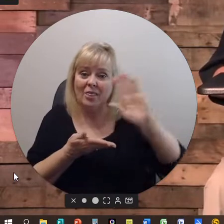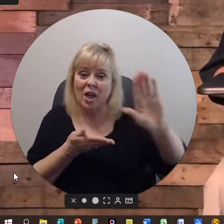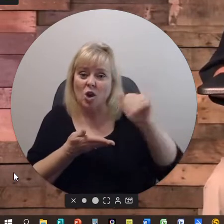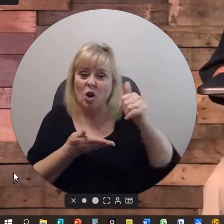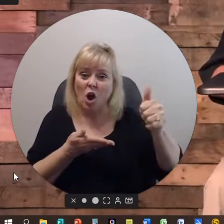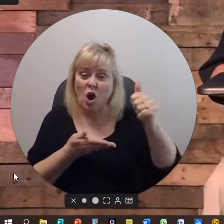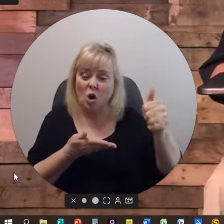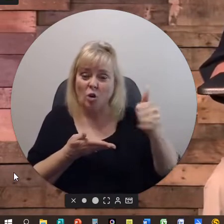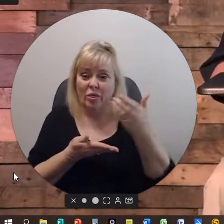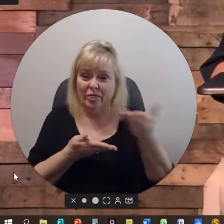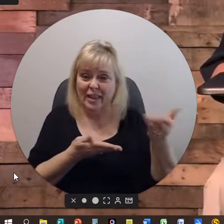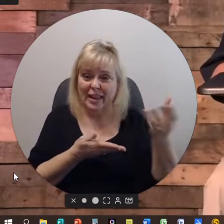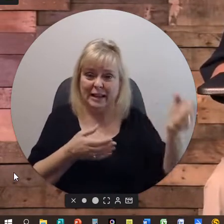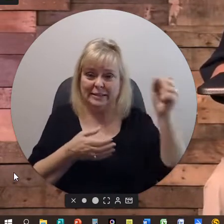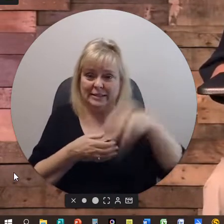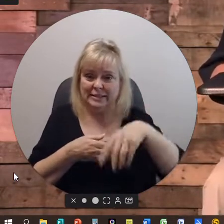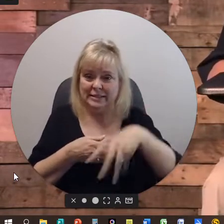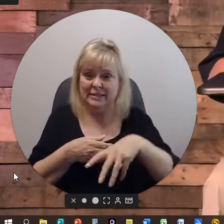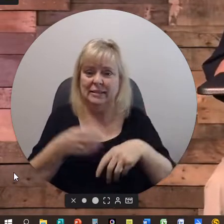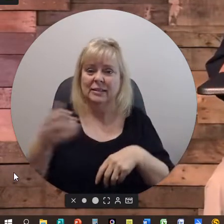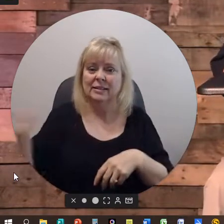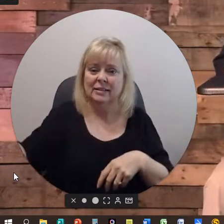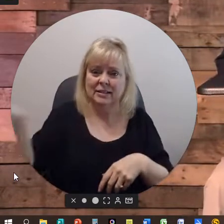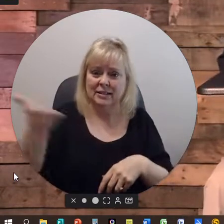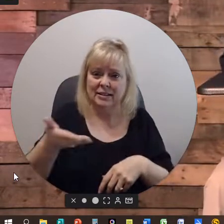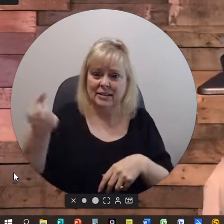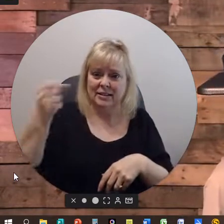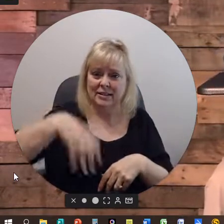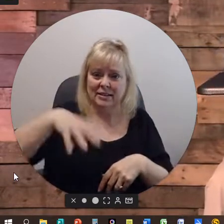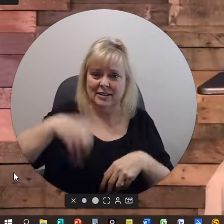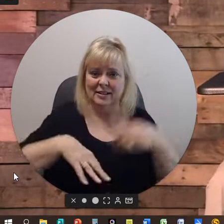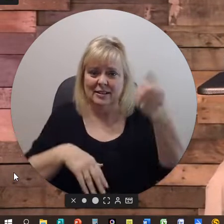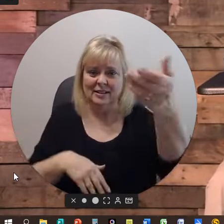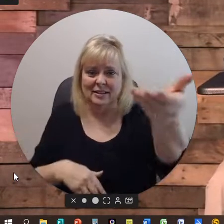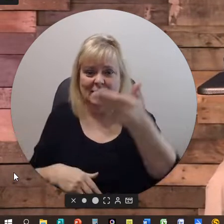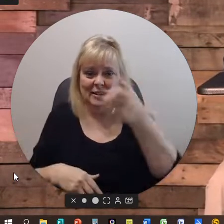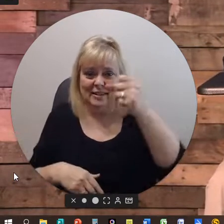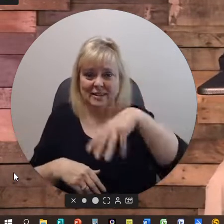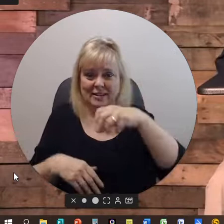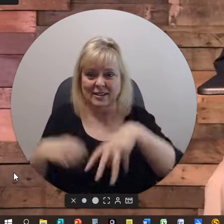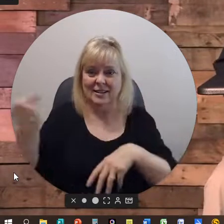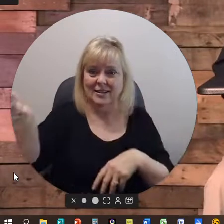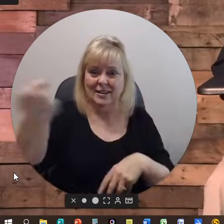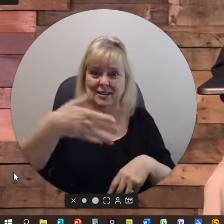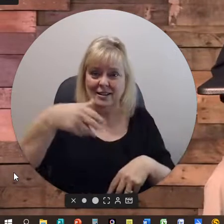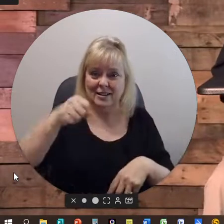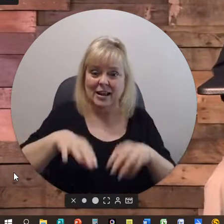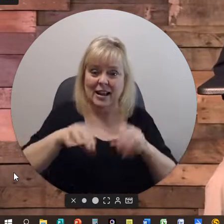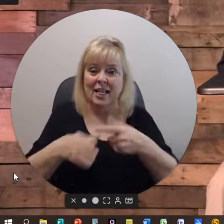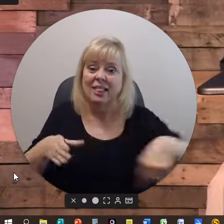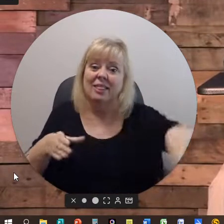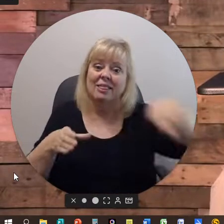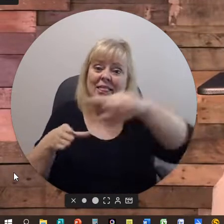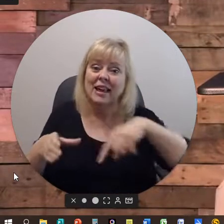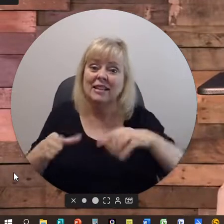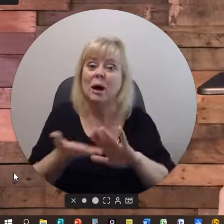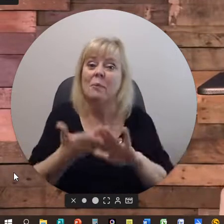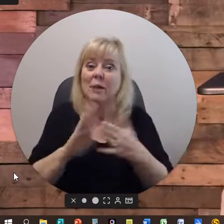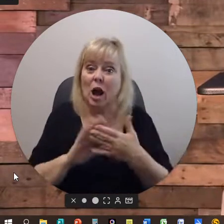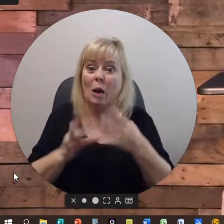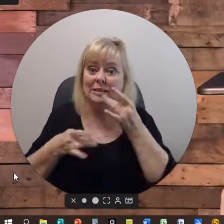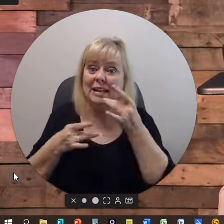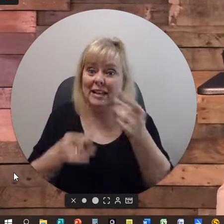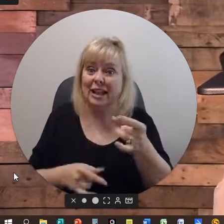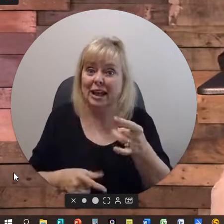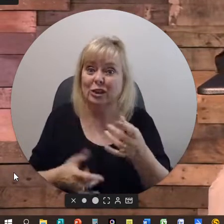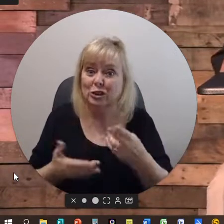to the pot, the stone soup does indeed then become a delicious and magically